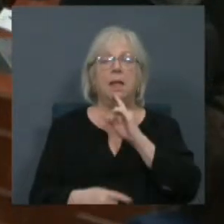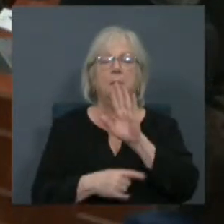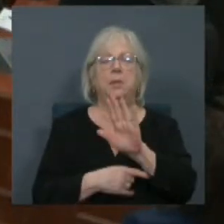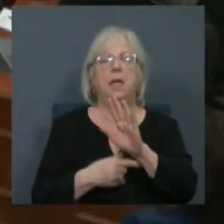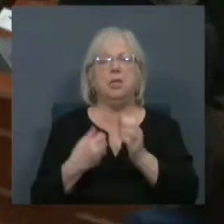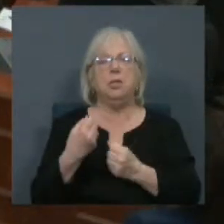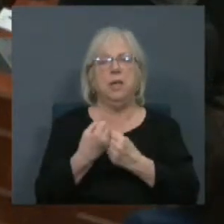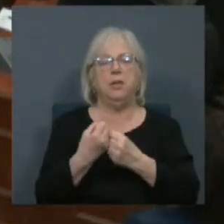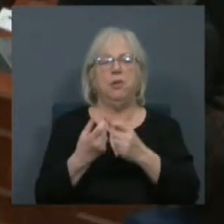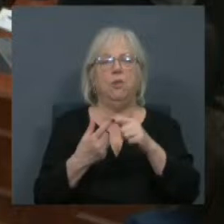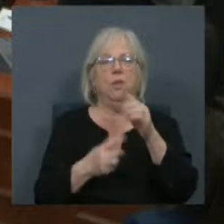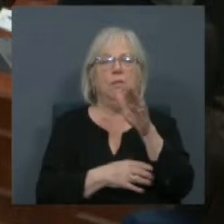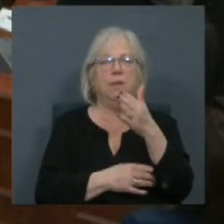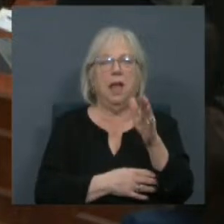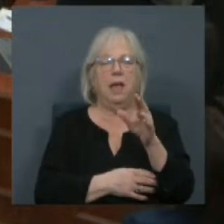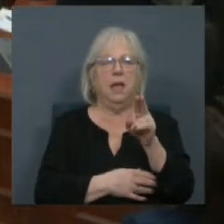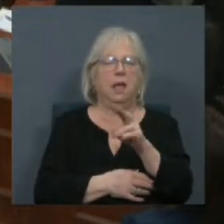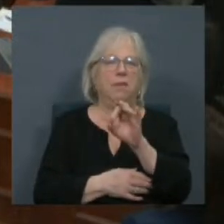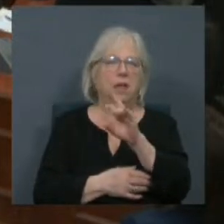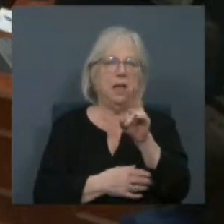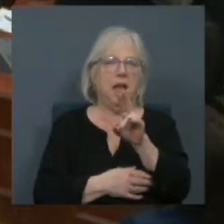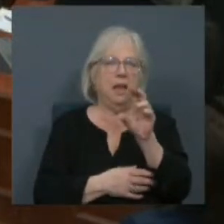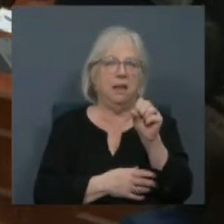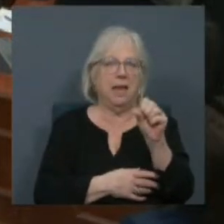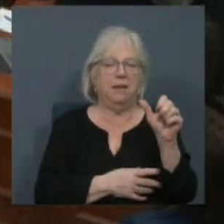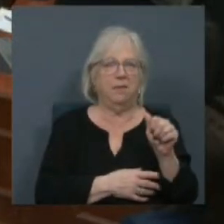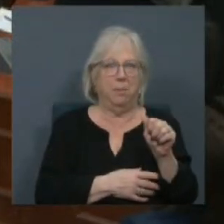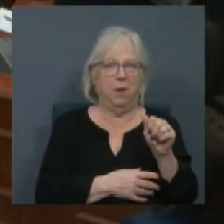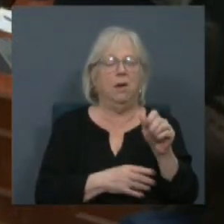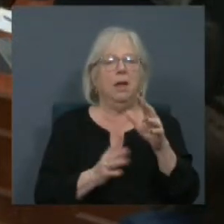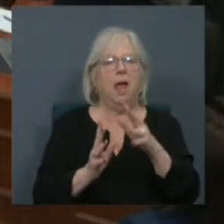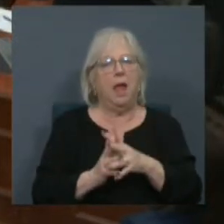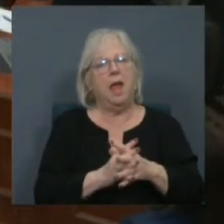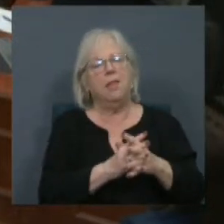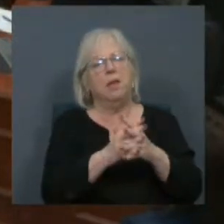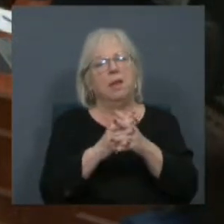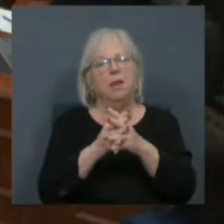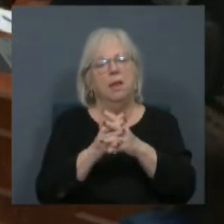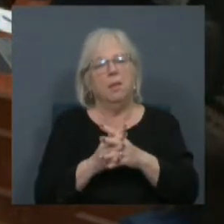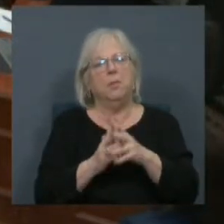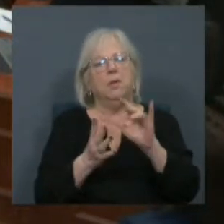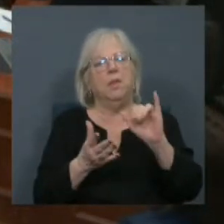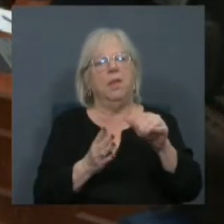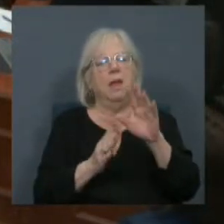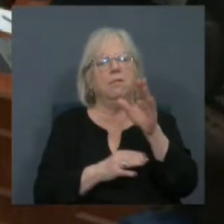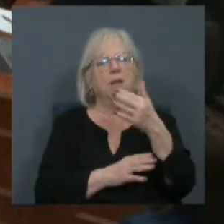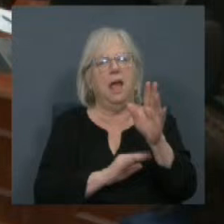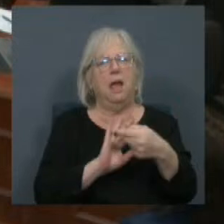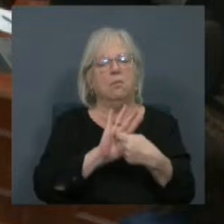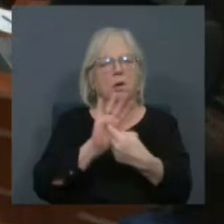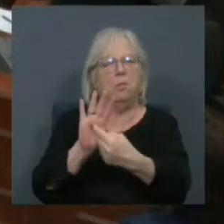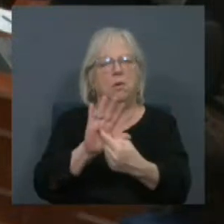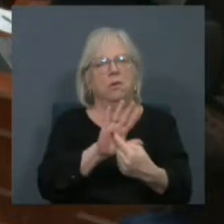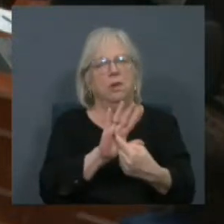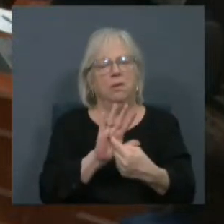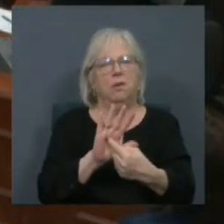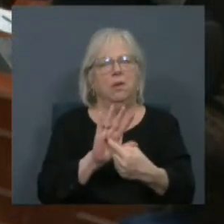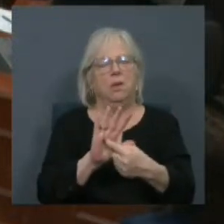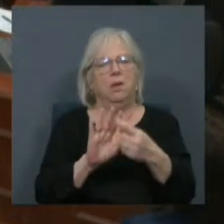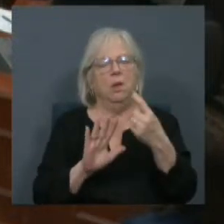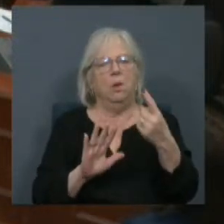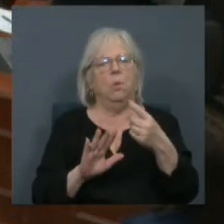Pledge allegiance to the flag of the United States of America and to the republic for which it stands, one